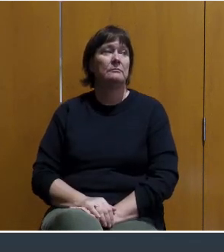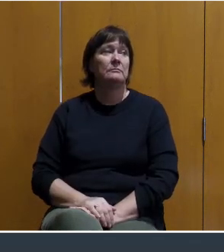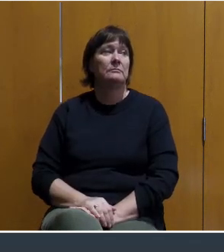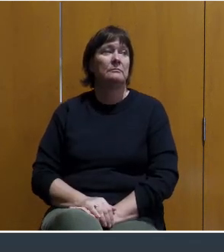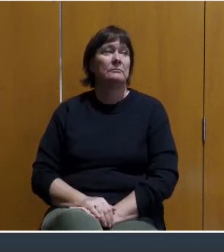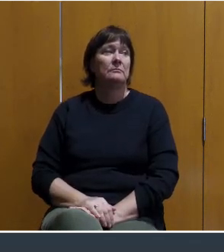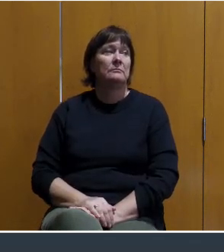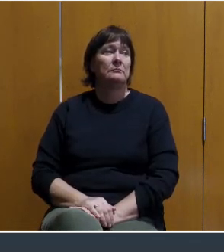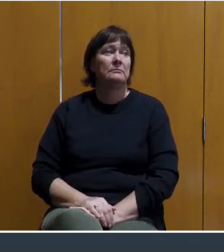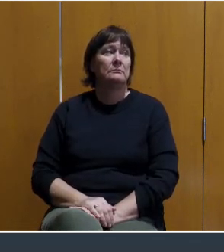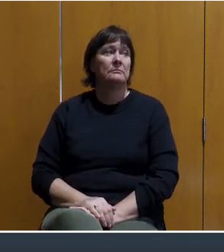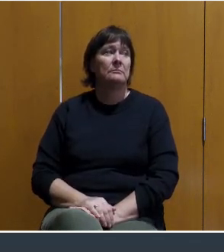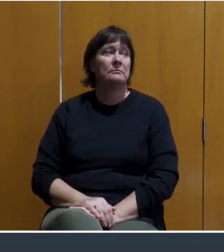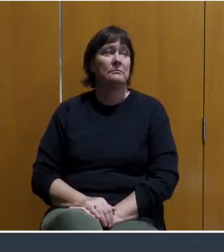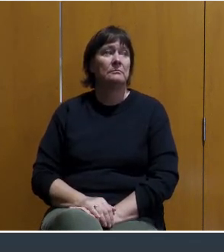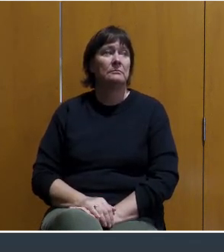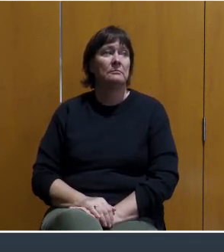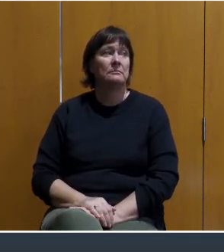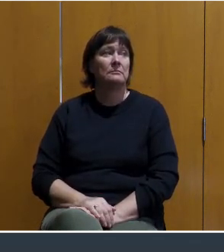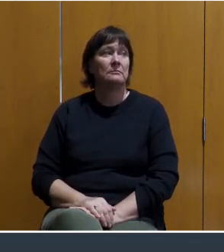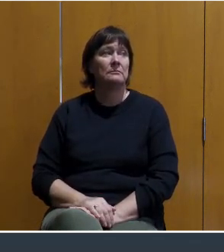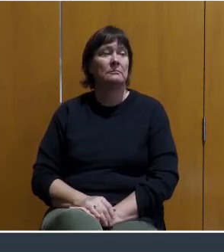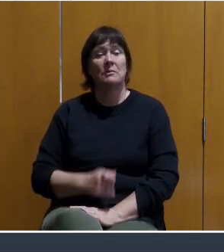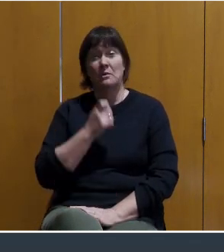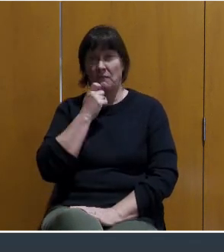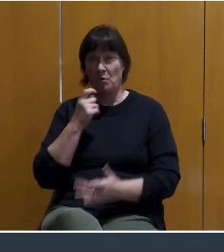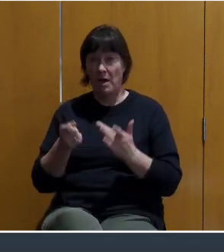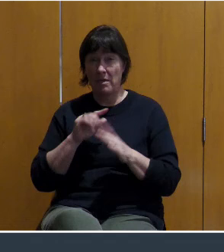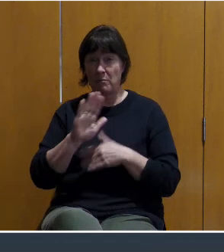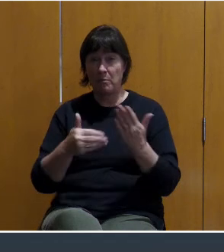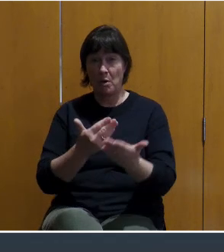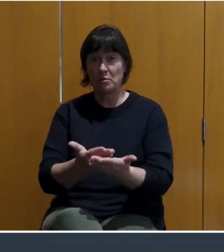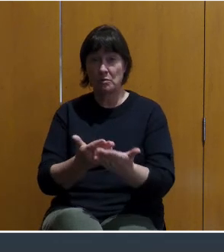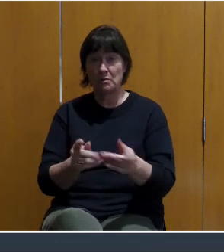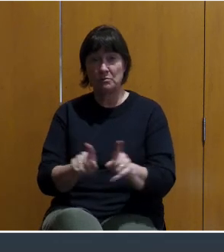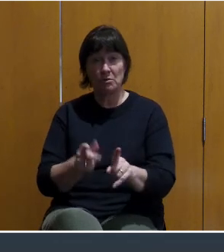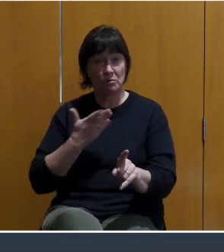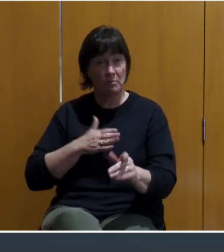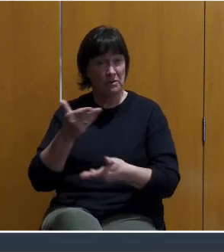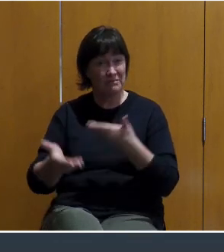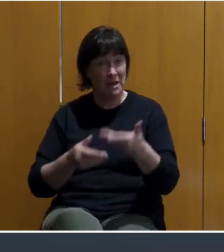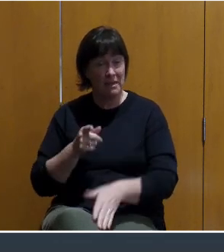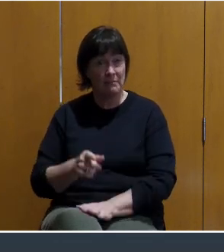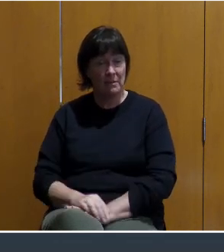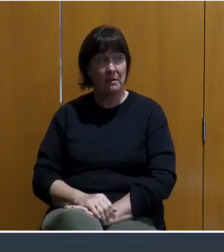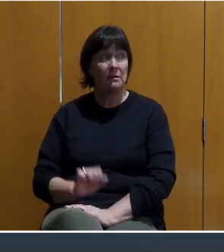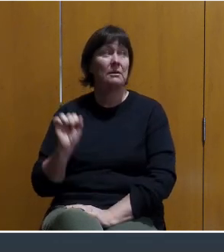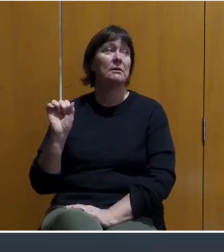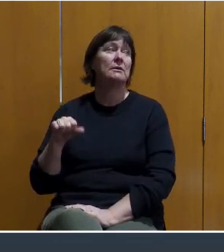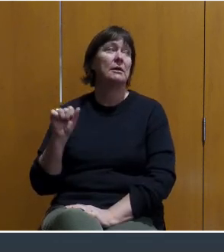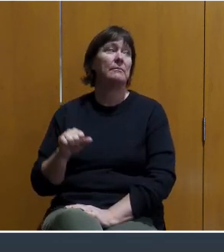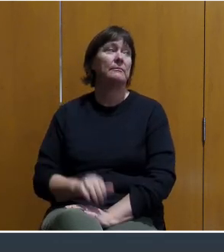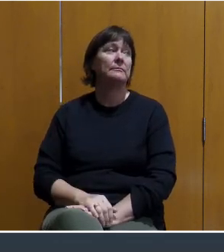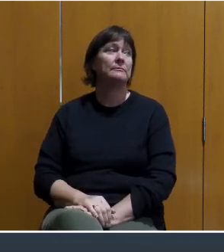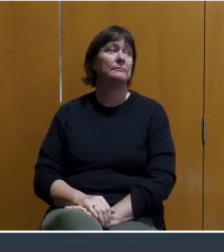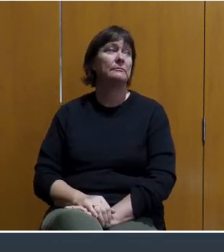And there has been a few other proposals. Well, should I go through that, Kristen, or do you want to? Yeah, perhaps if we pop them